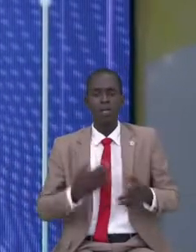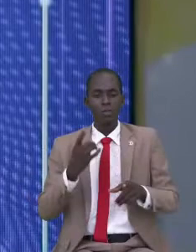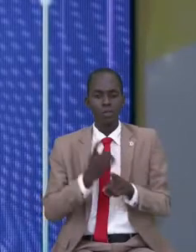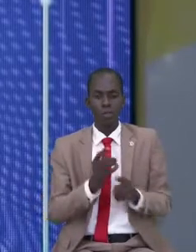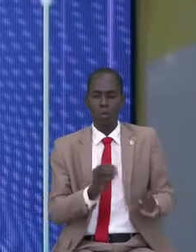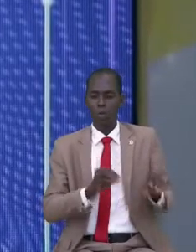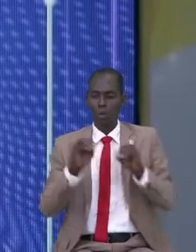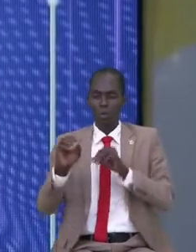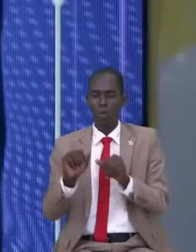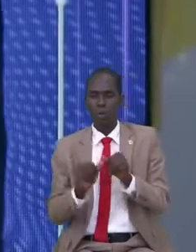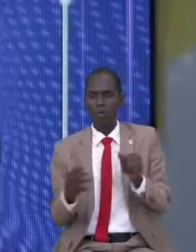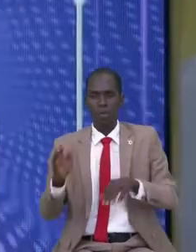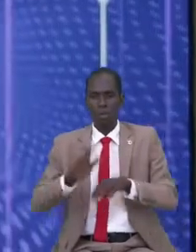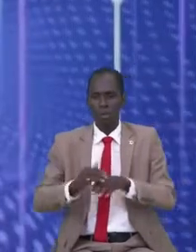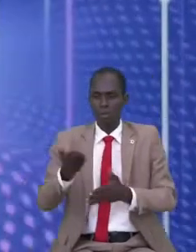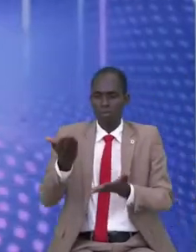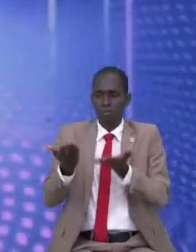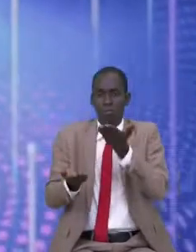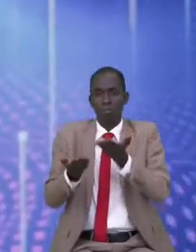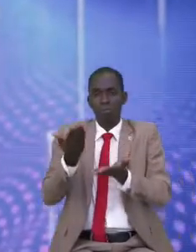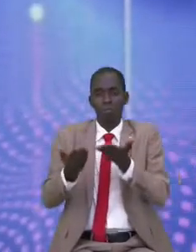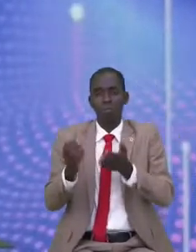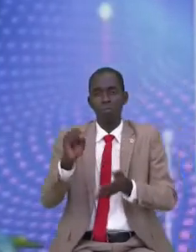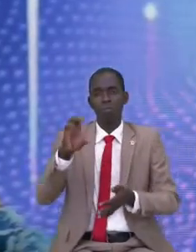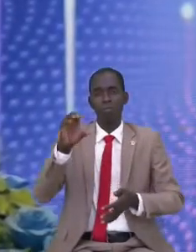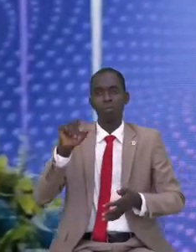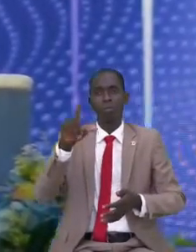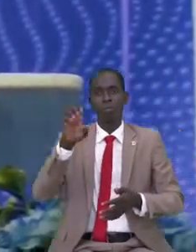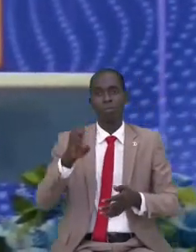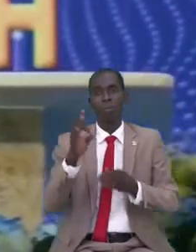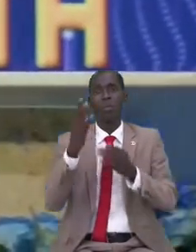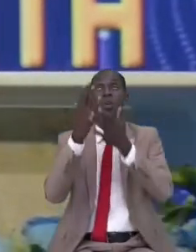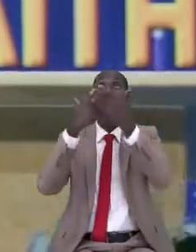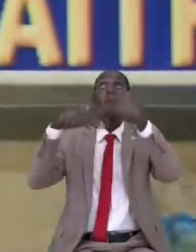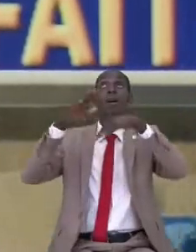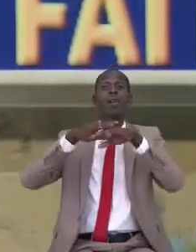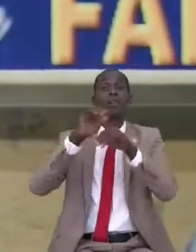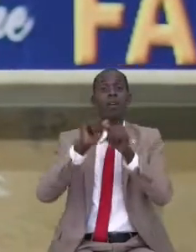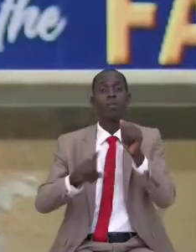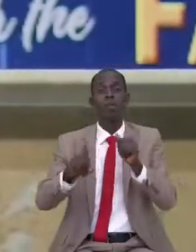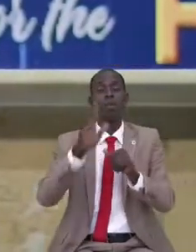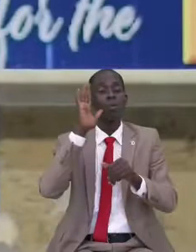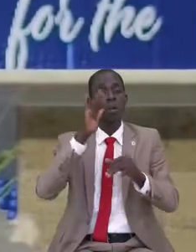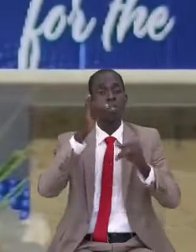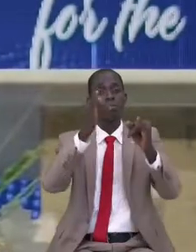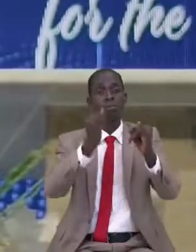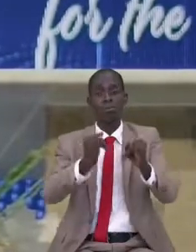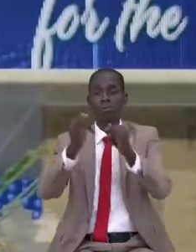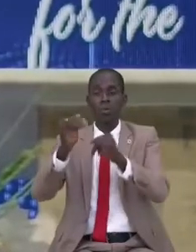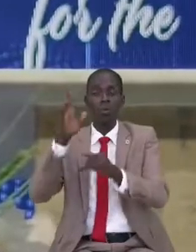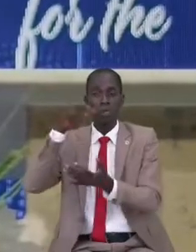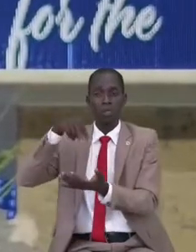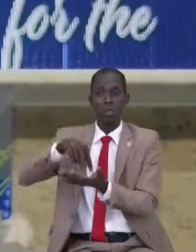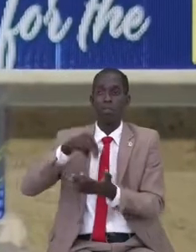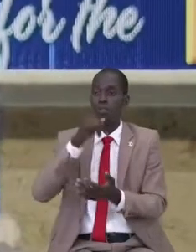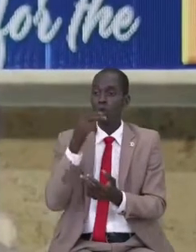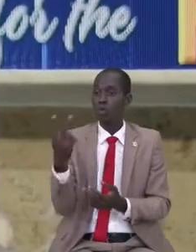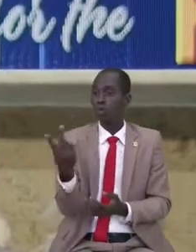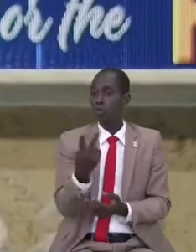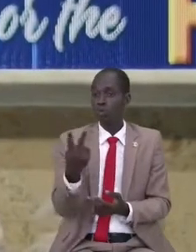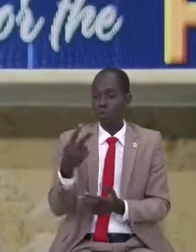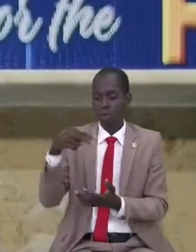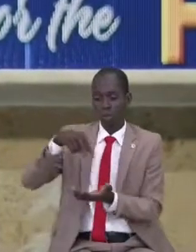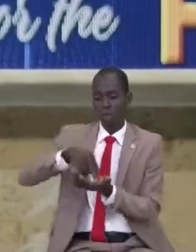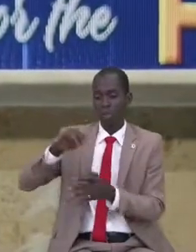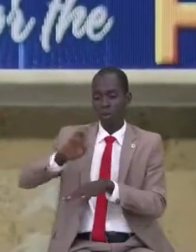of heaven, everyone will stand by himself. Not two people standing on that